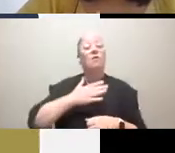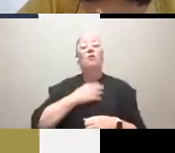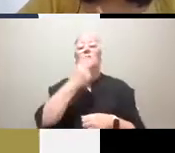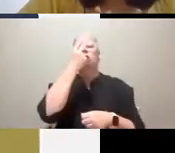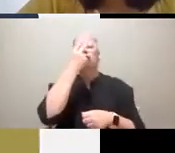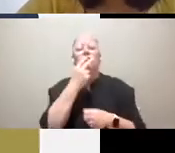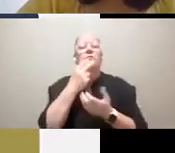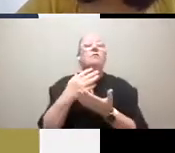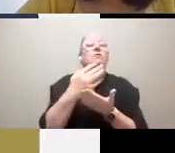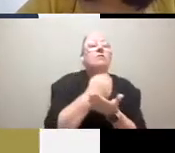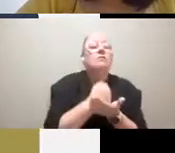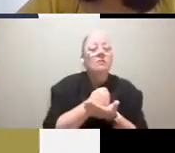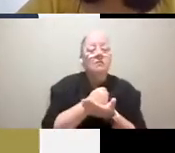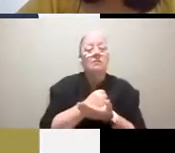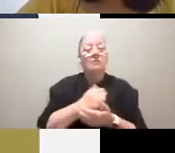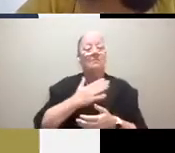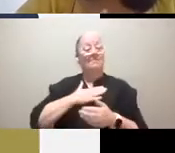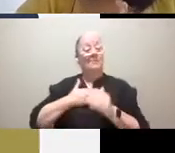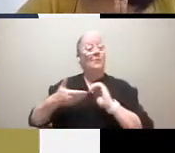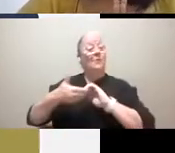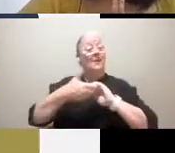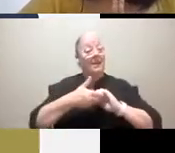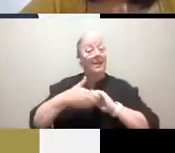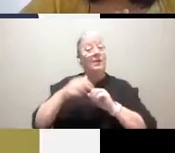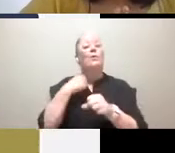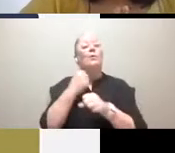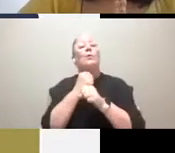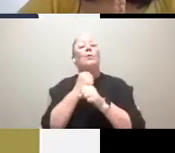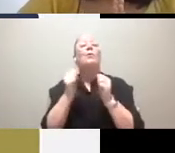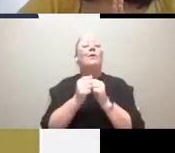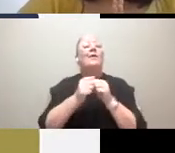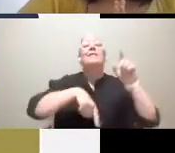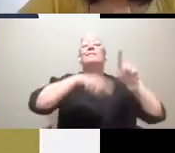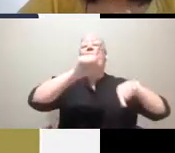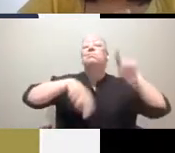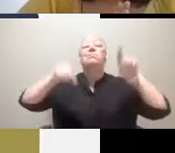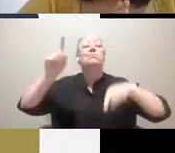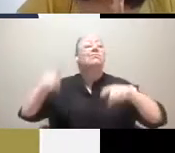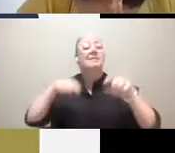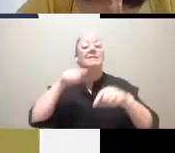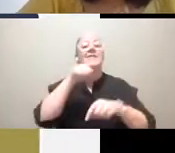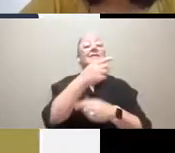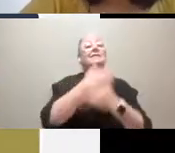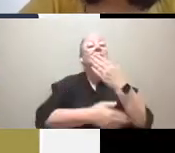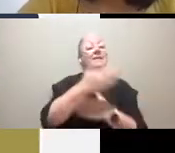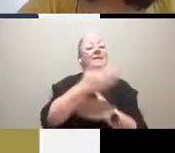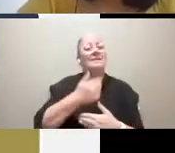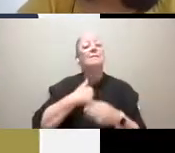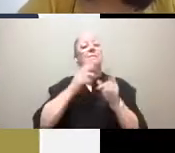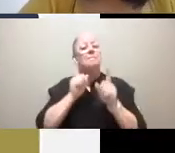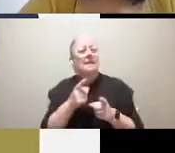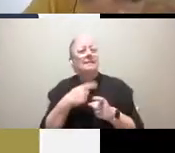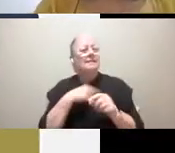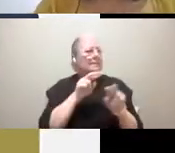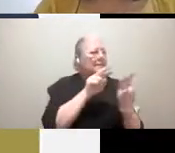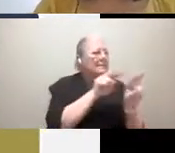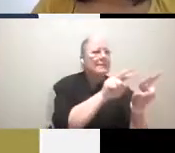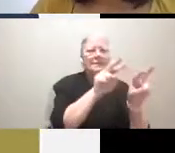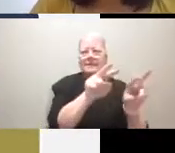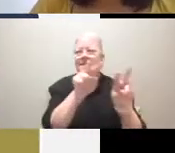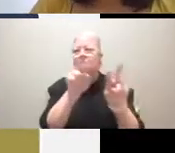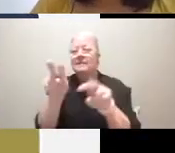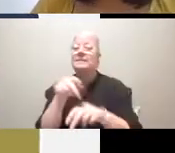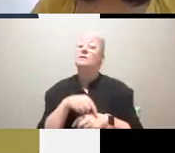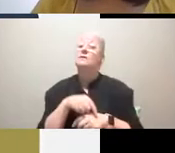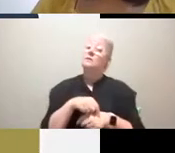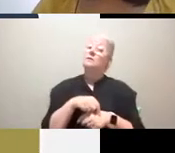is for the people with disabilities. So we have to see all the things are included. And we do face a lot of challenges, which you will also